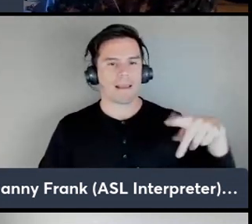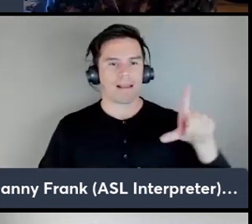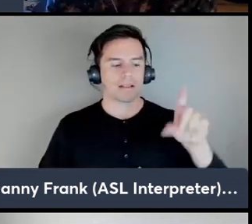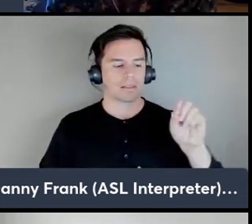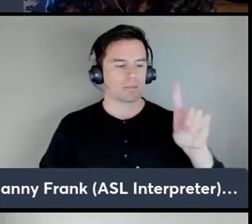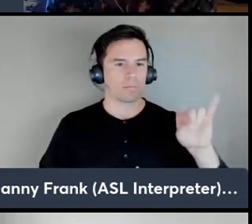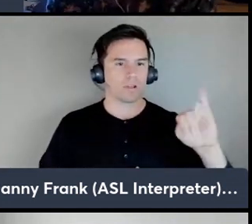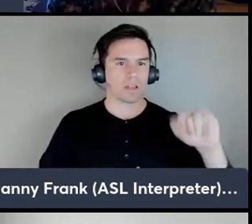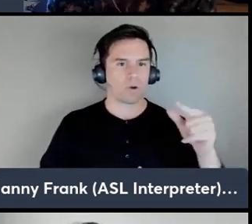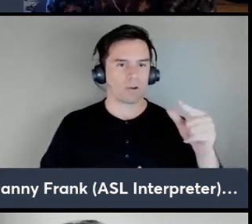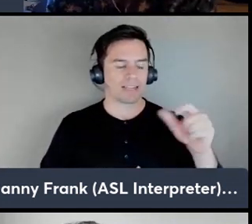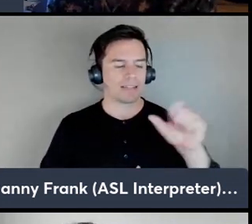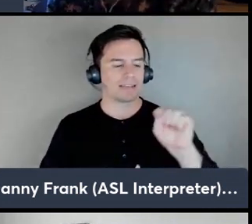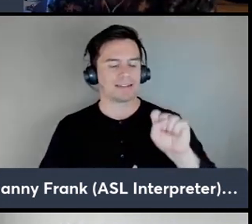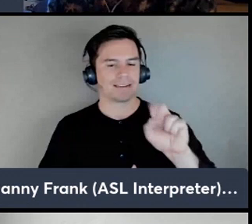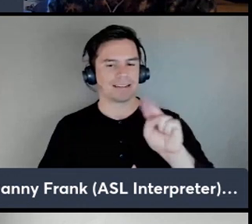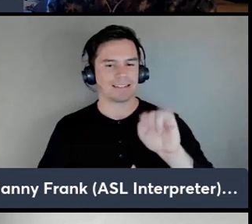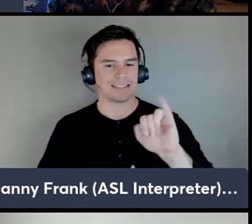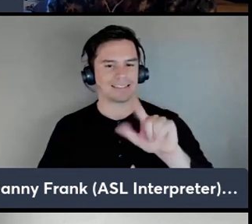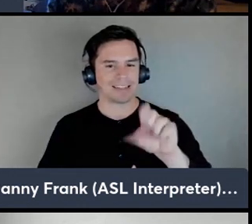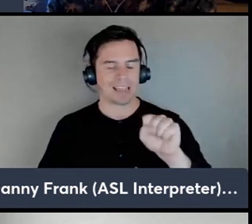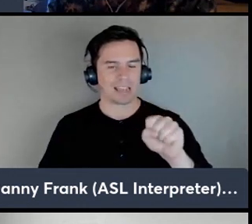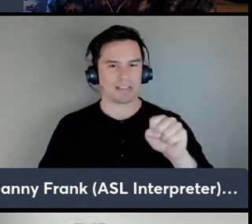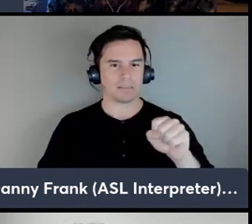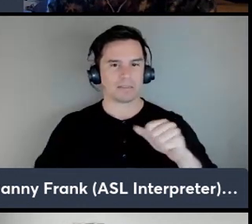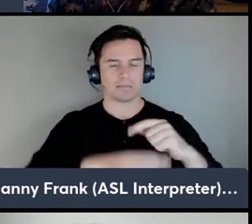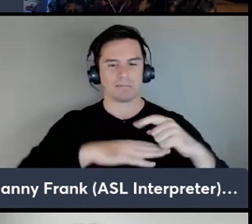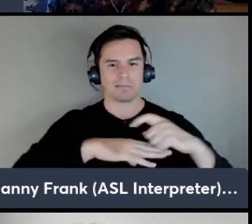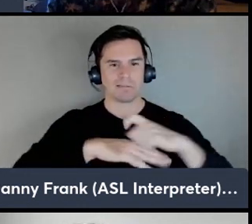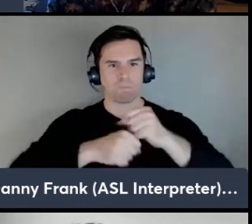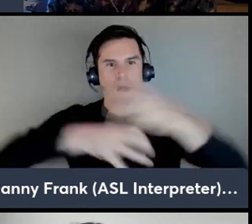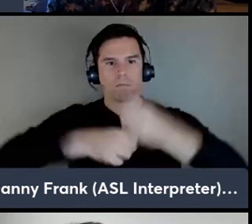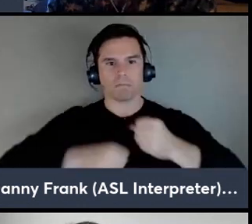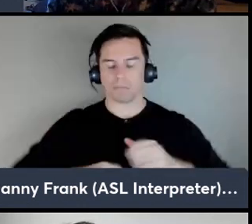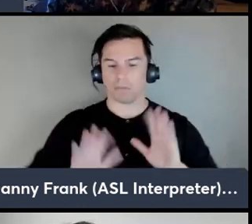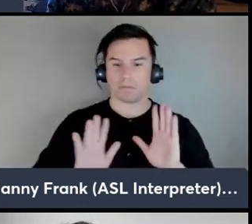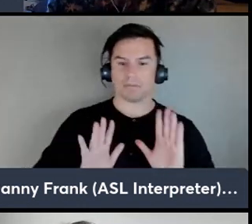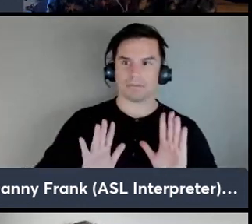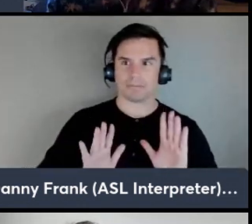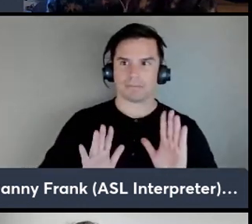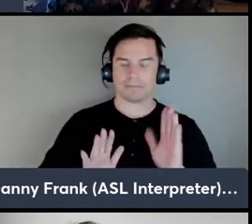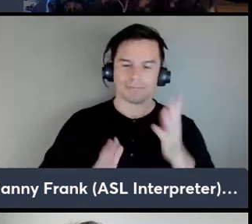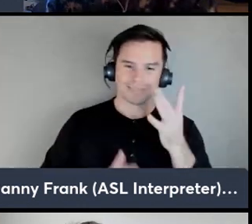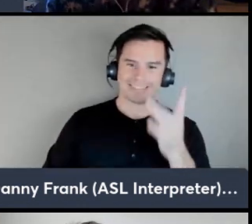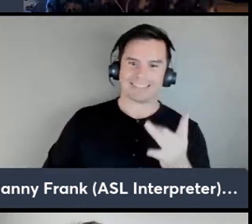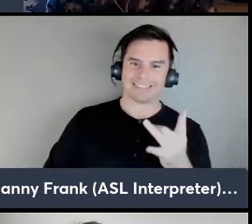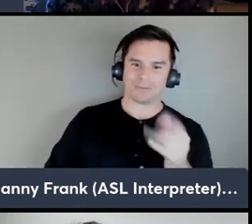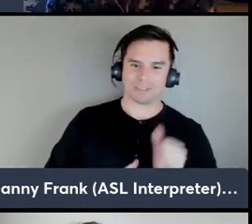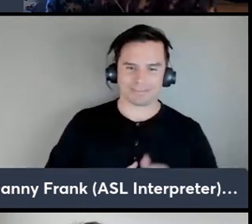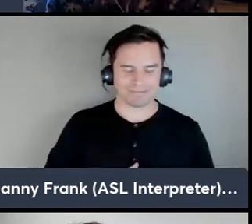high score. That sounds very interesting. I'm